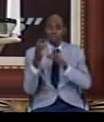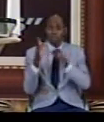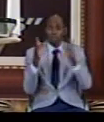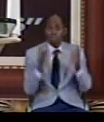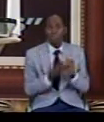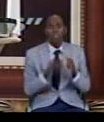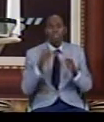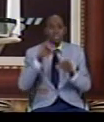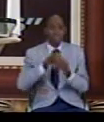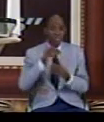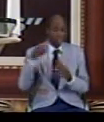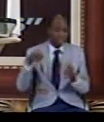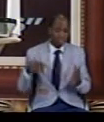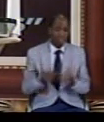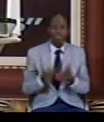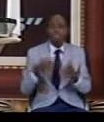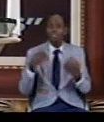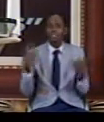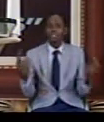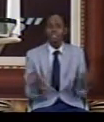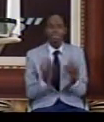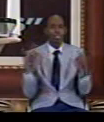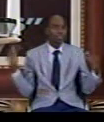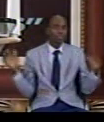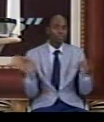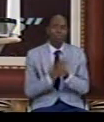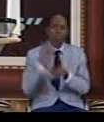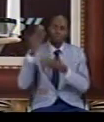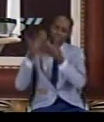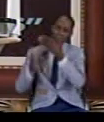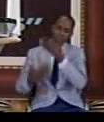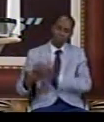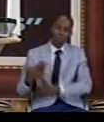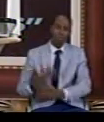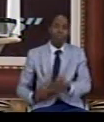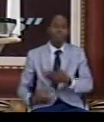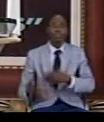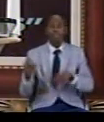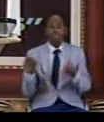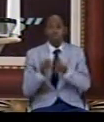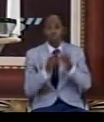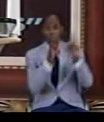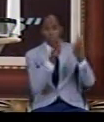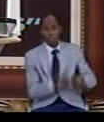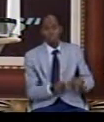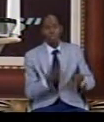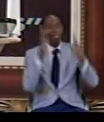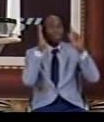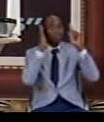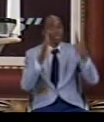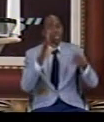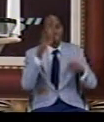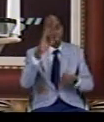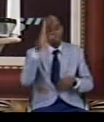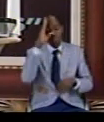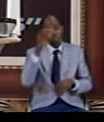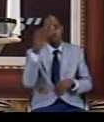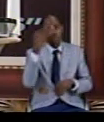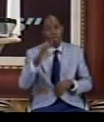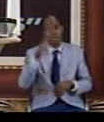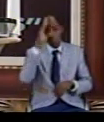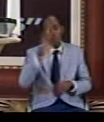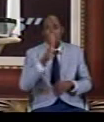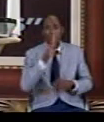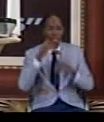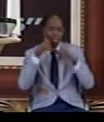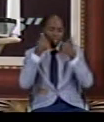this adulterous and sinful generation, of him also shall the Son of Man be ashamed